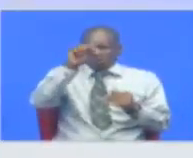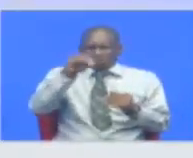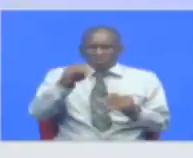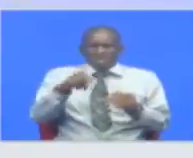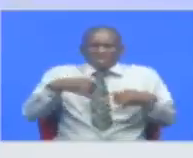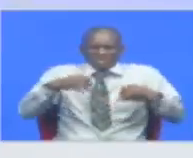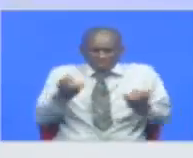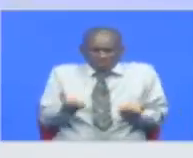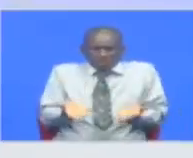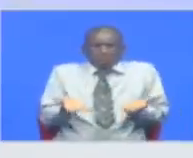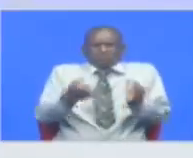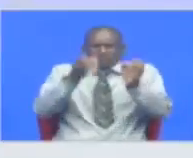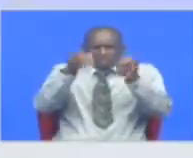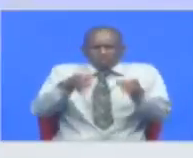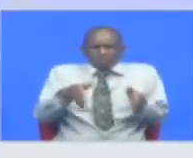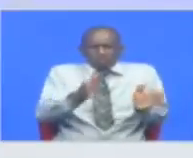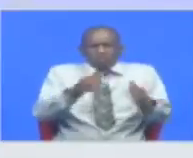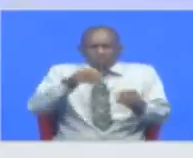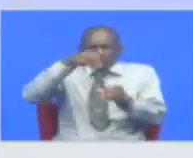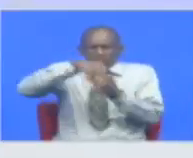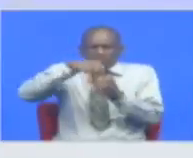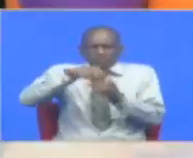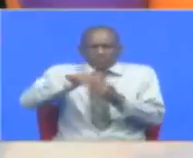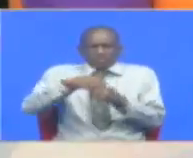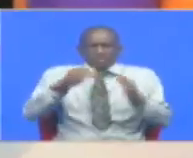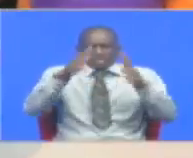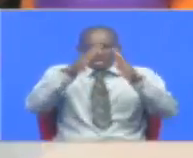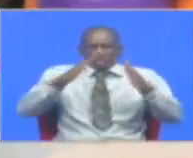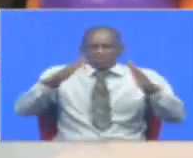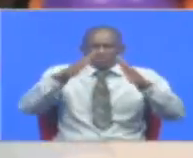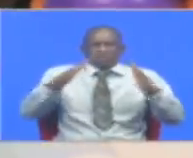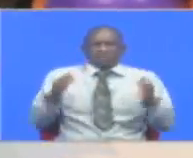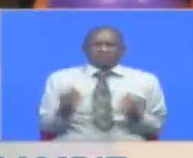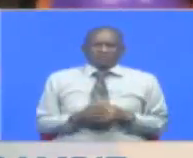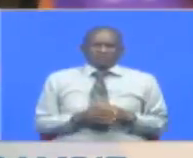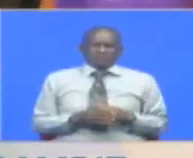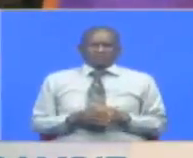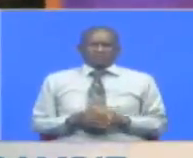new space of investment in real estate.